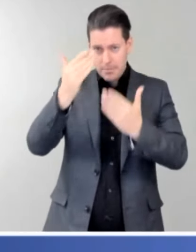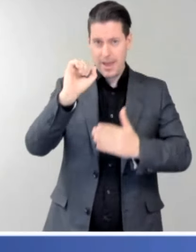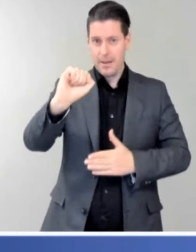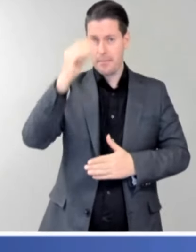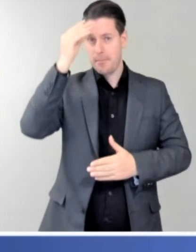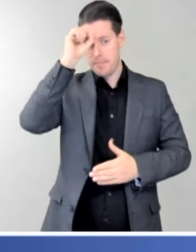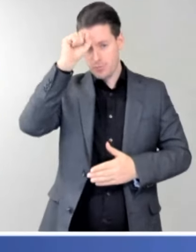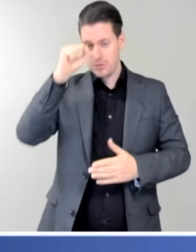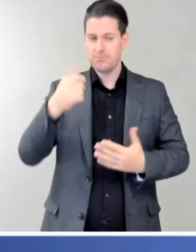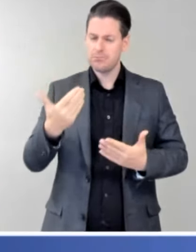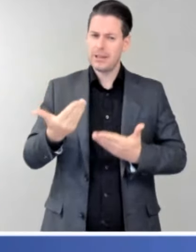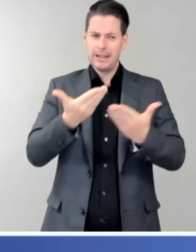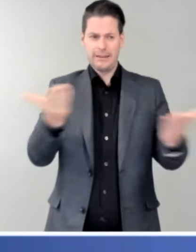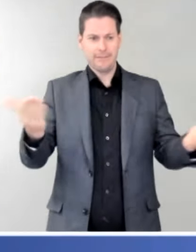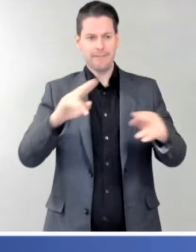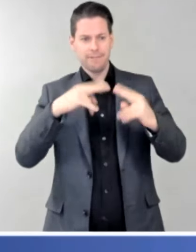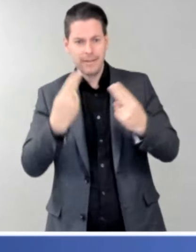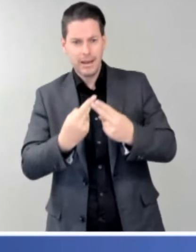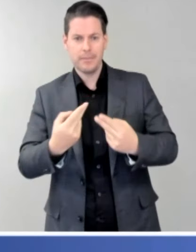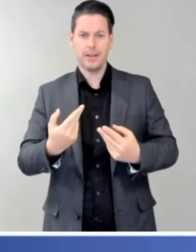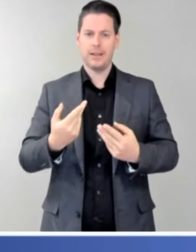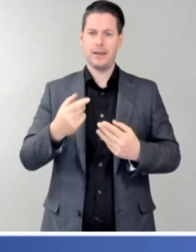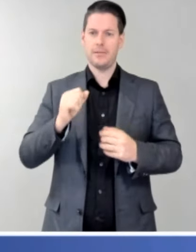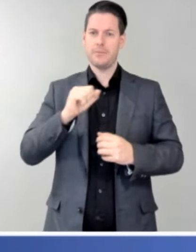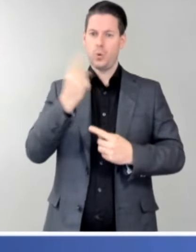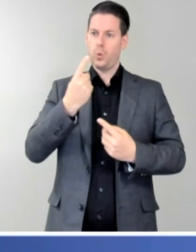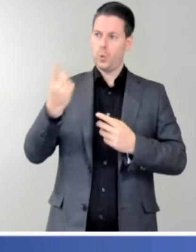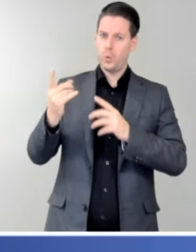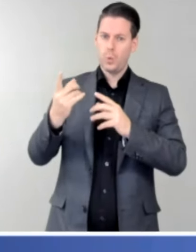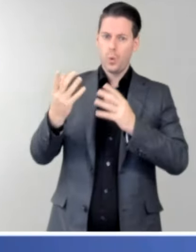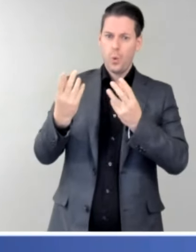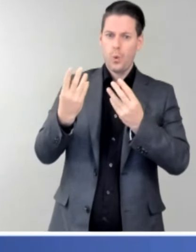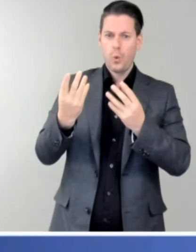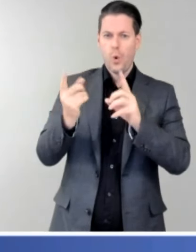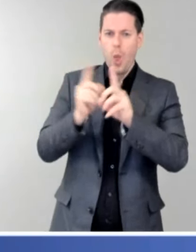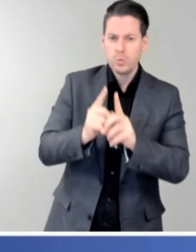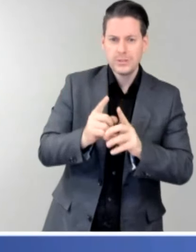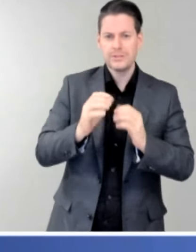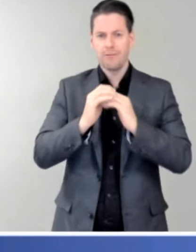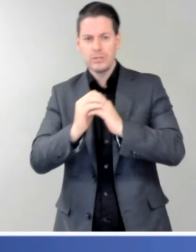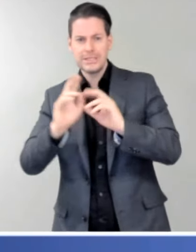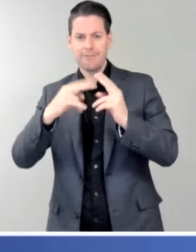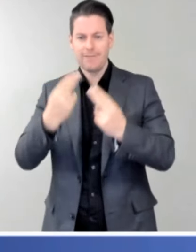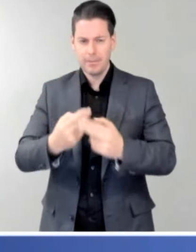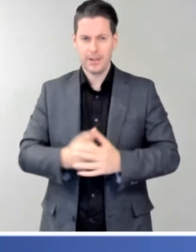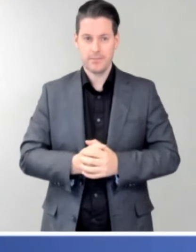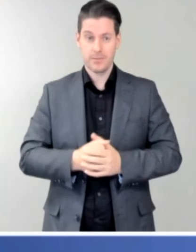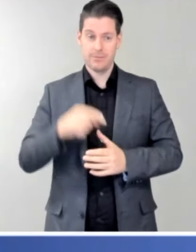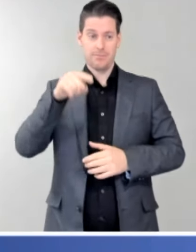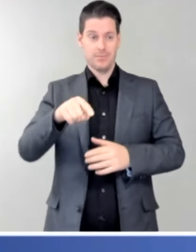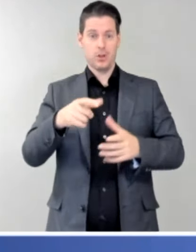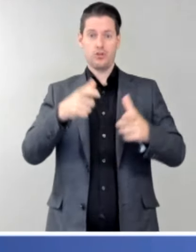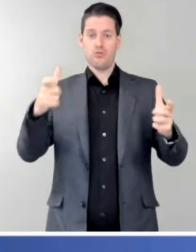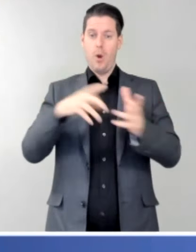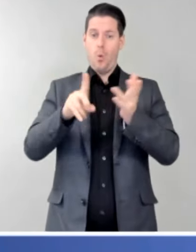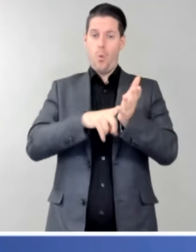loved ones. We hope you can find some comfort here today in being here together in the Great Hall of Parliament House, where many of you